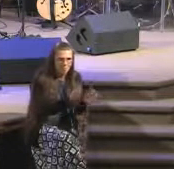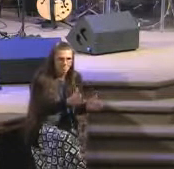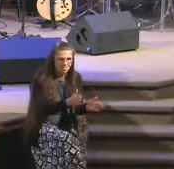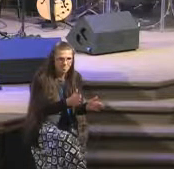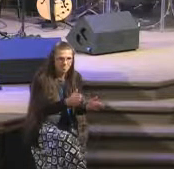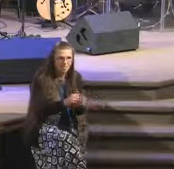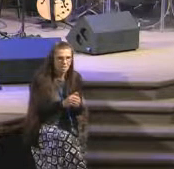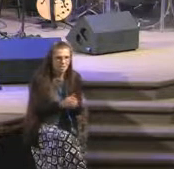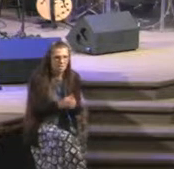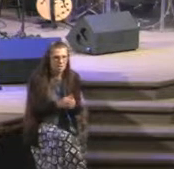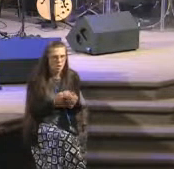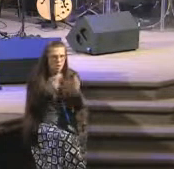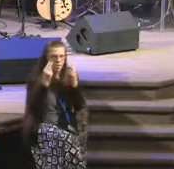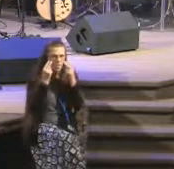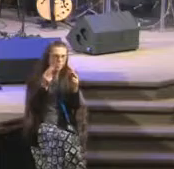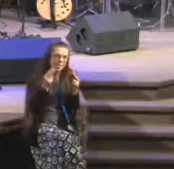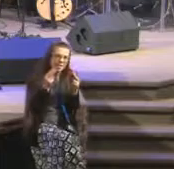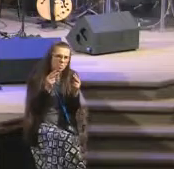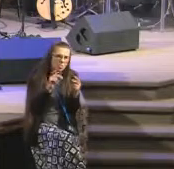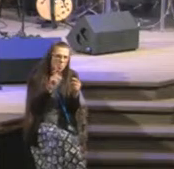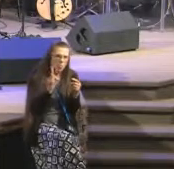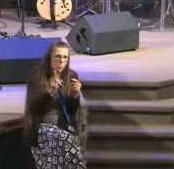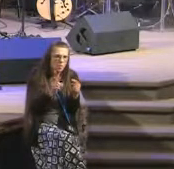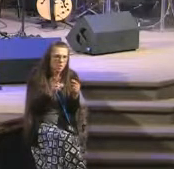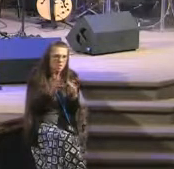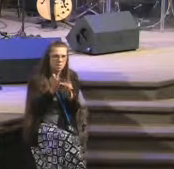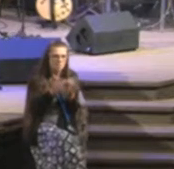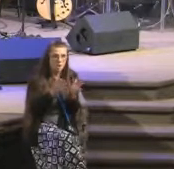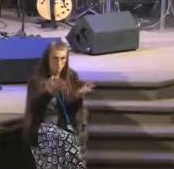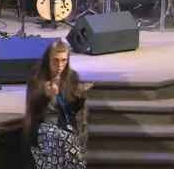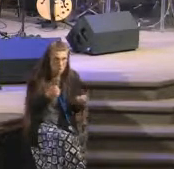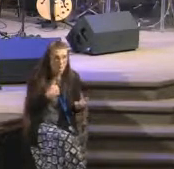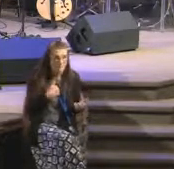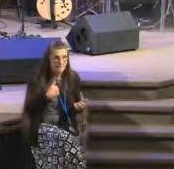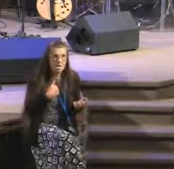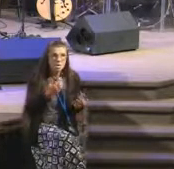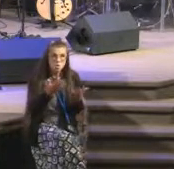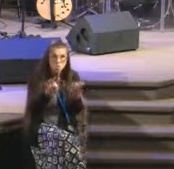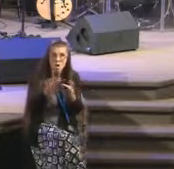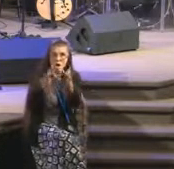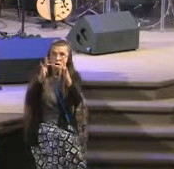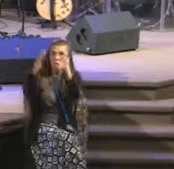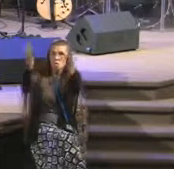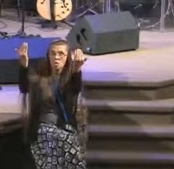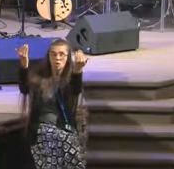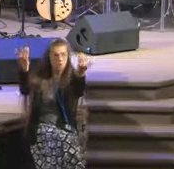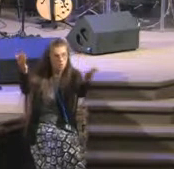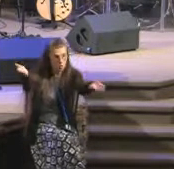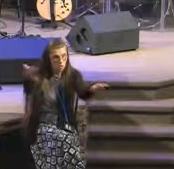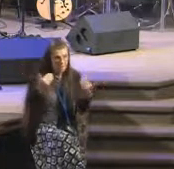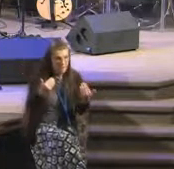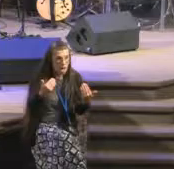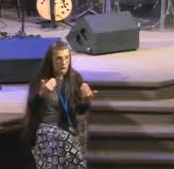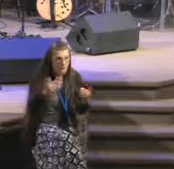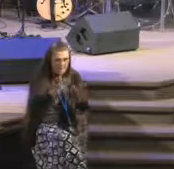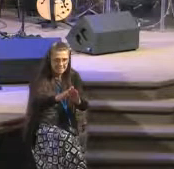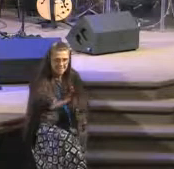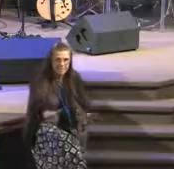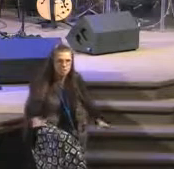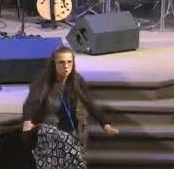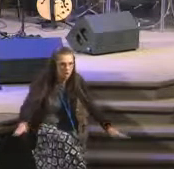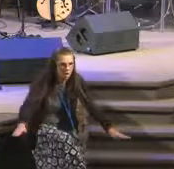Go back and reread where Jesus said, if you want me and you want heaven, you're going to have to come as a little child.